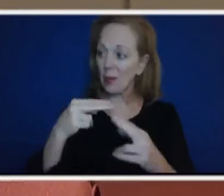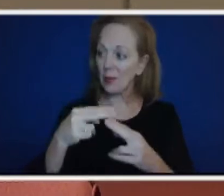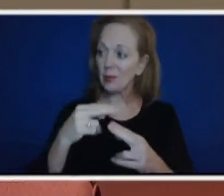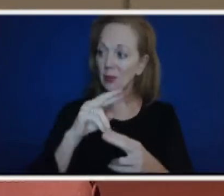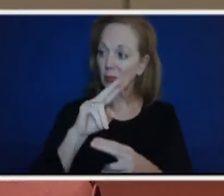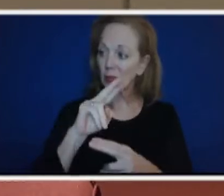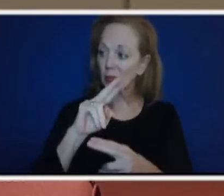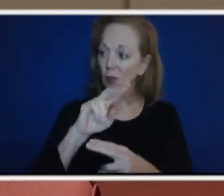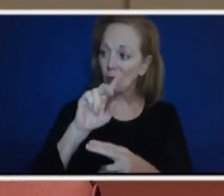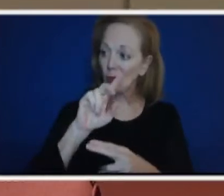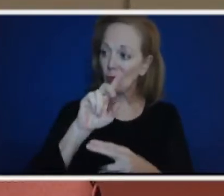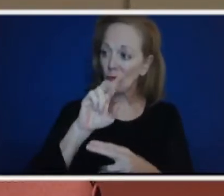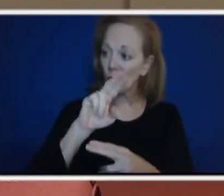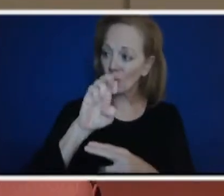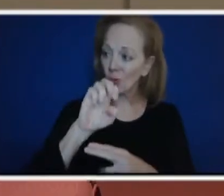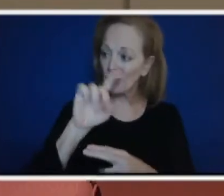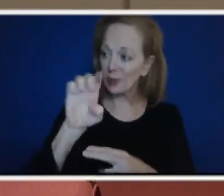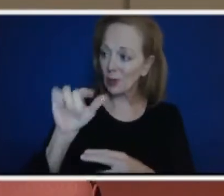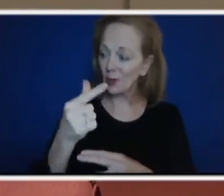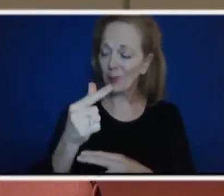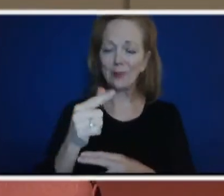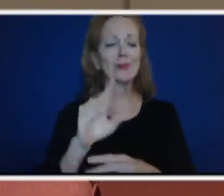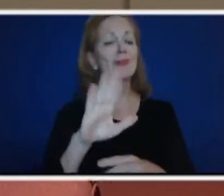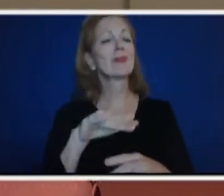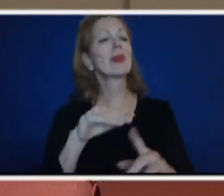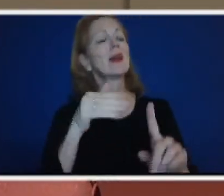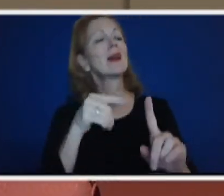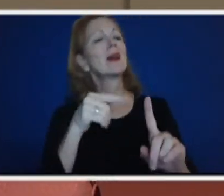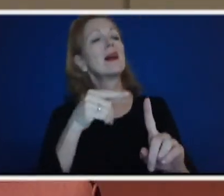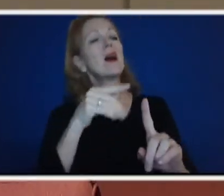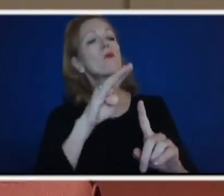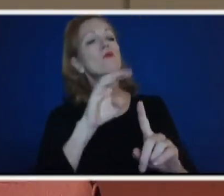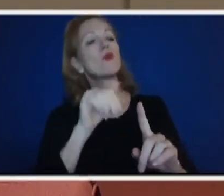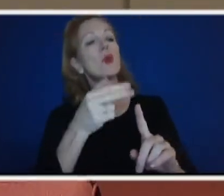Brown, if you can come back for me and